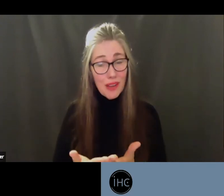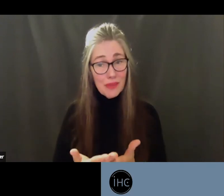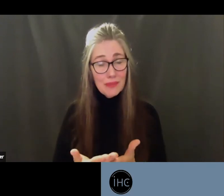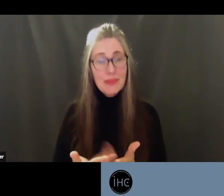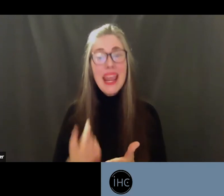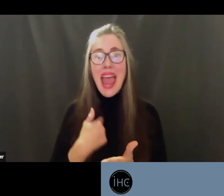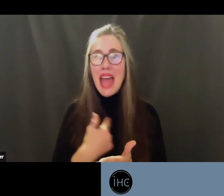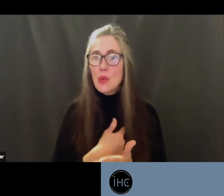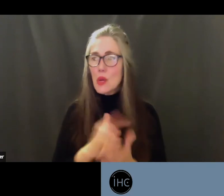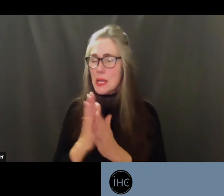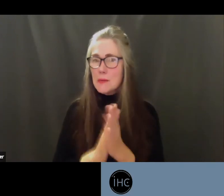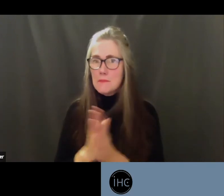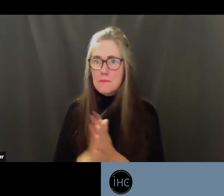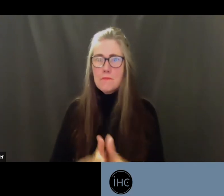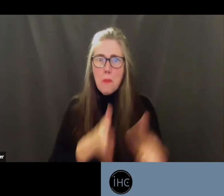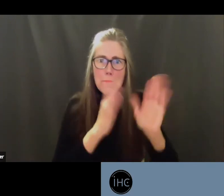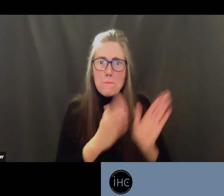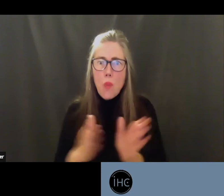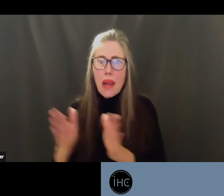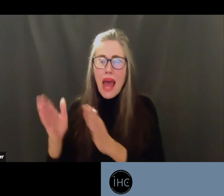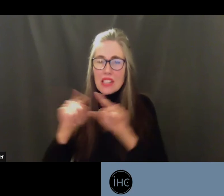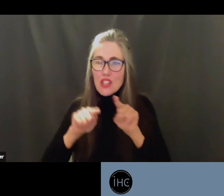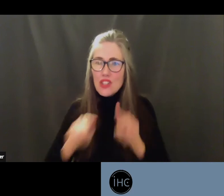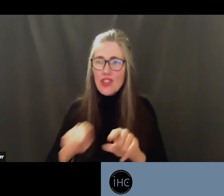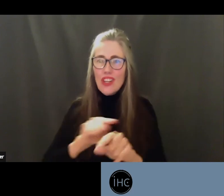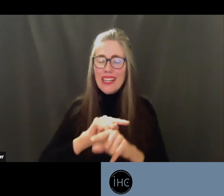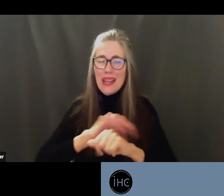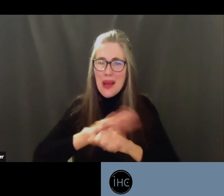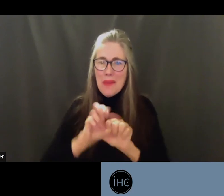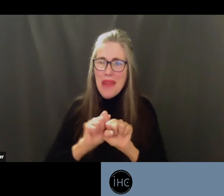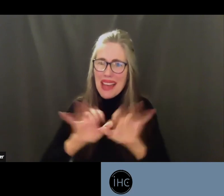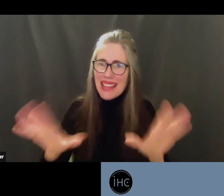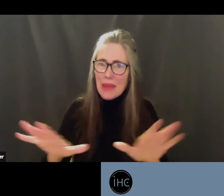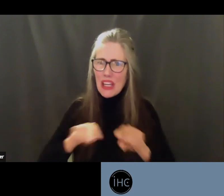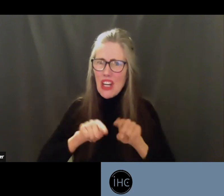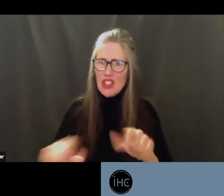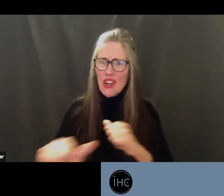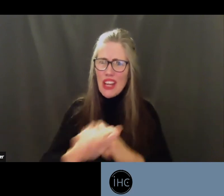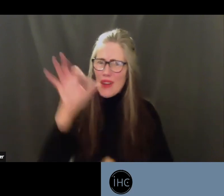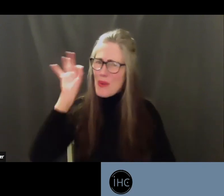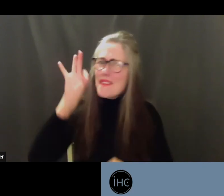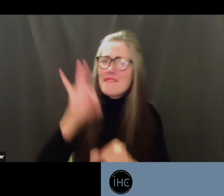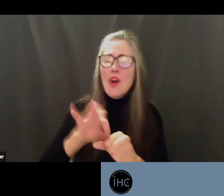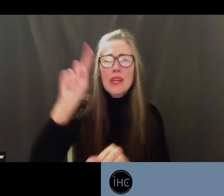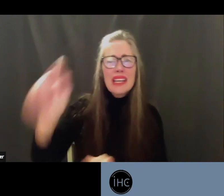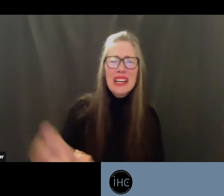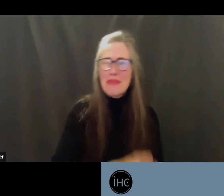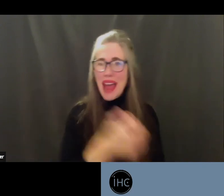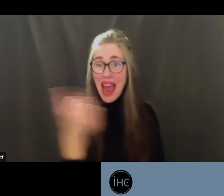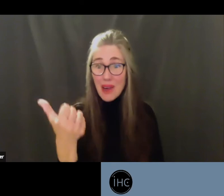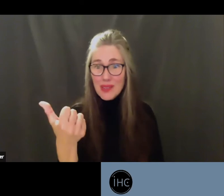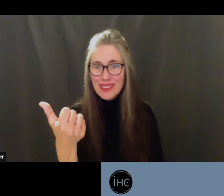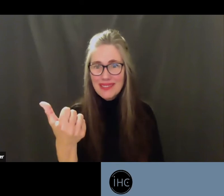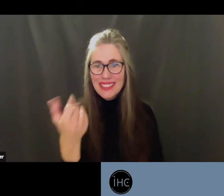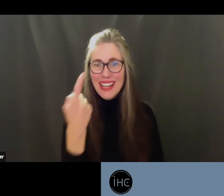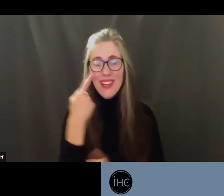mobilized in the middle of a pandemic with an atmosphere of threat, and we voted him out. And look what happened